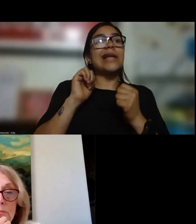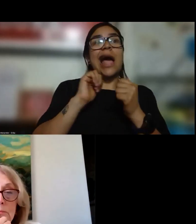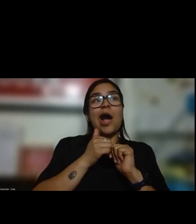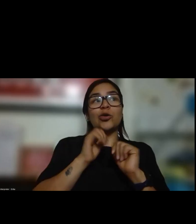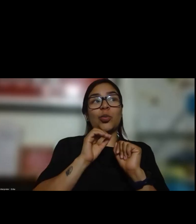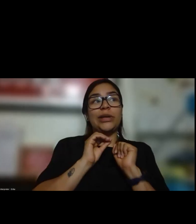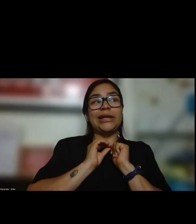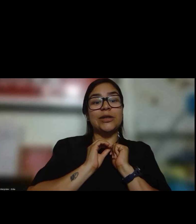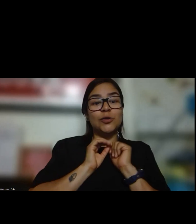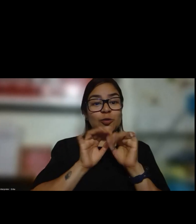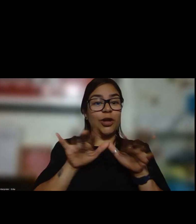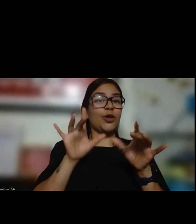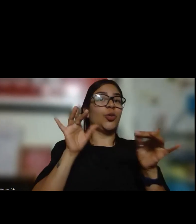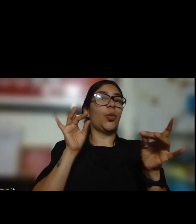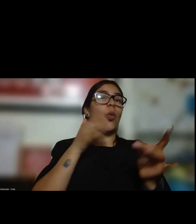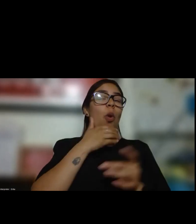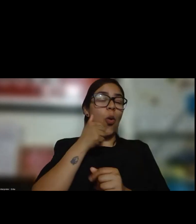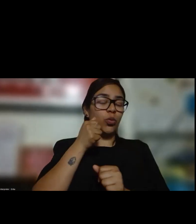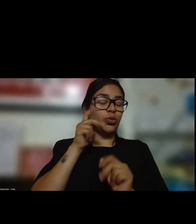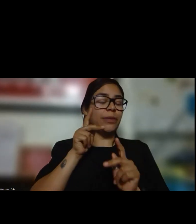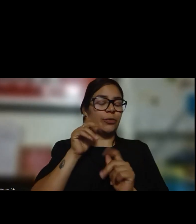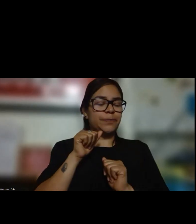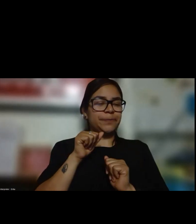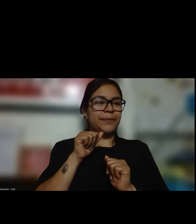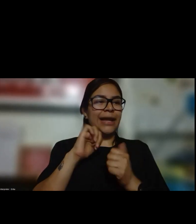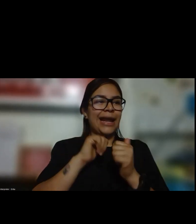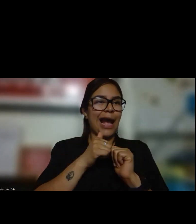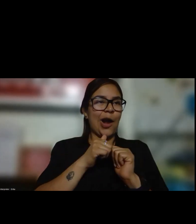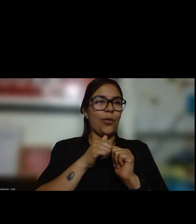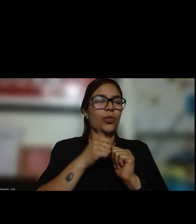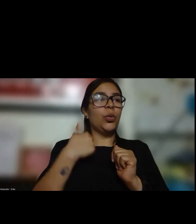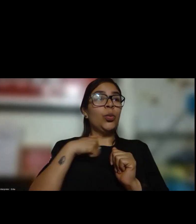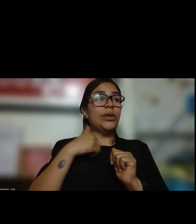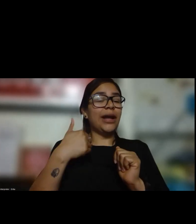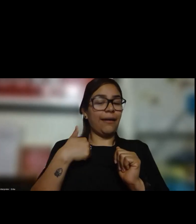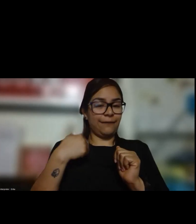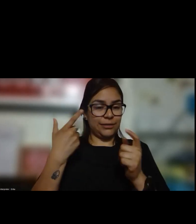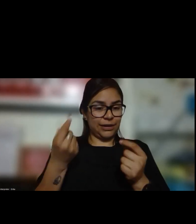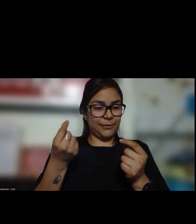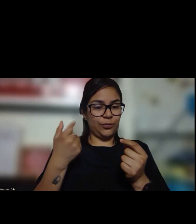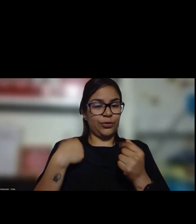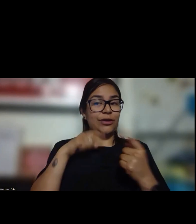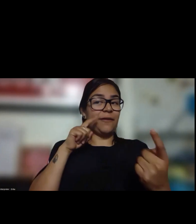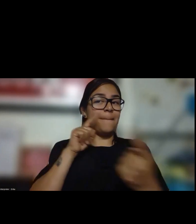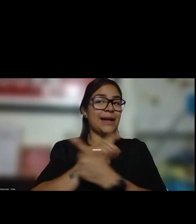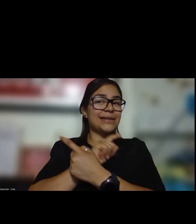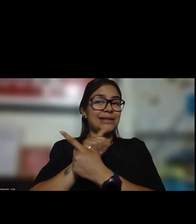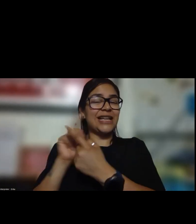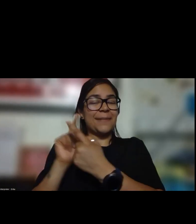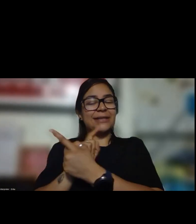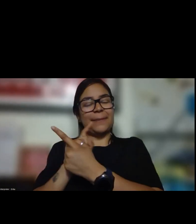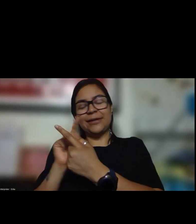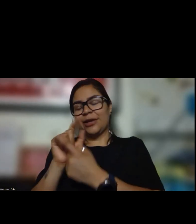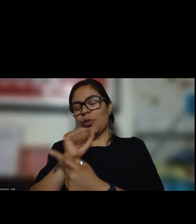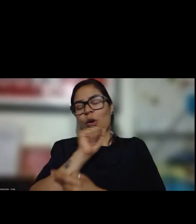to older adults in facilities. So what we have done is we've met with all of our